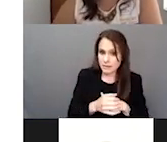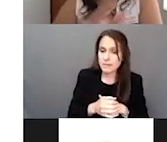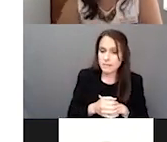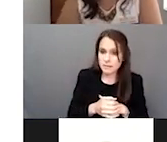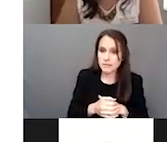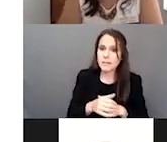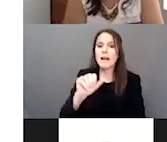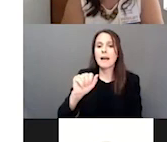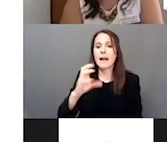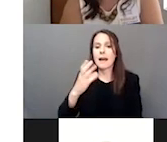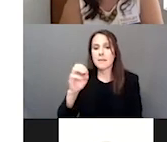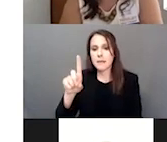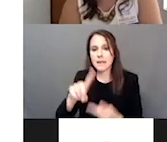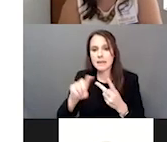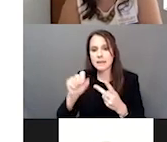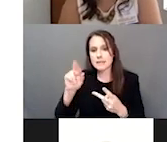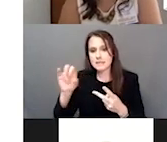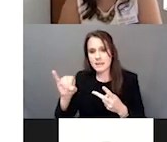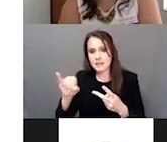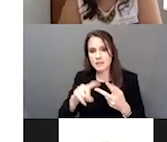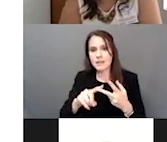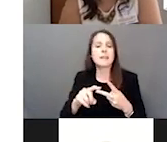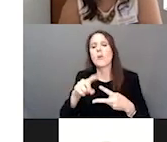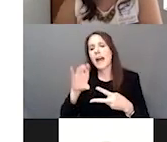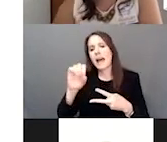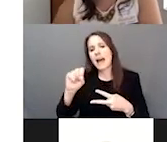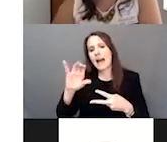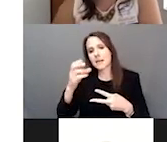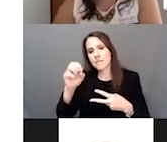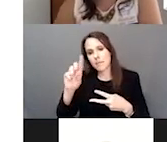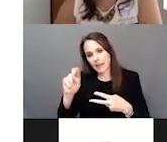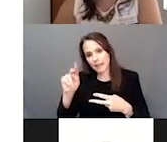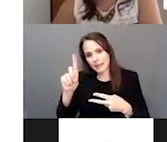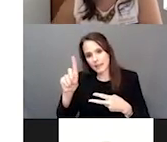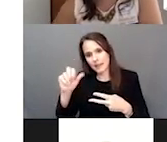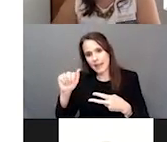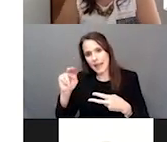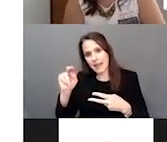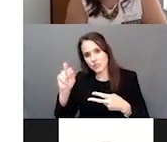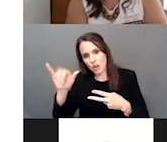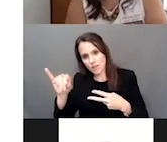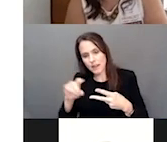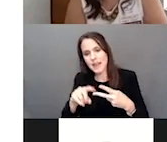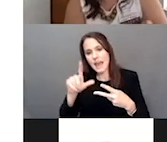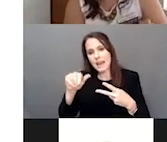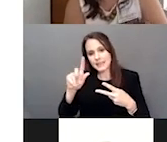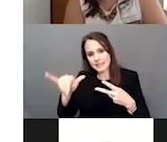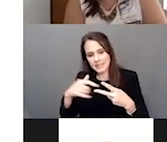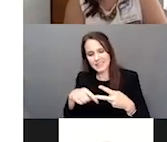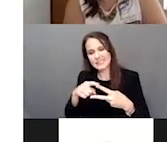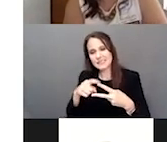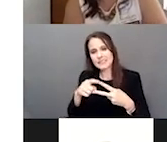Ahmed Ansari, Lesley-Ann Noel, and Sadie Red Wing. Ahmed is an industry assistant professor